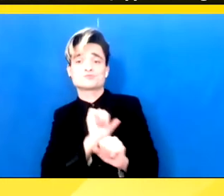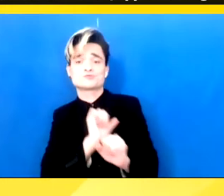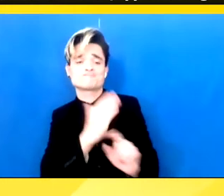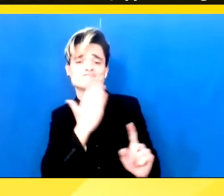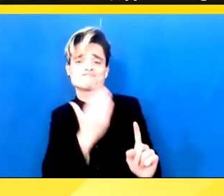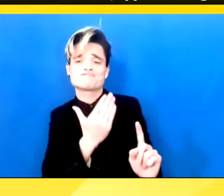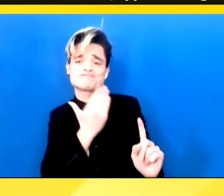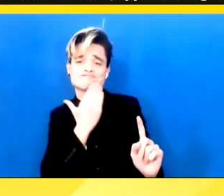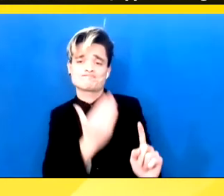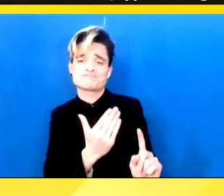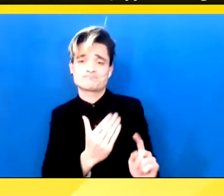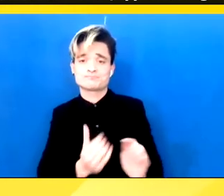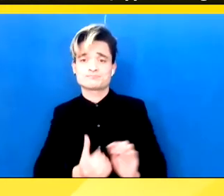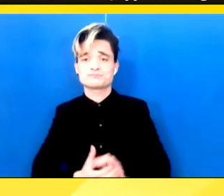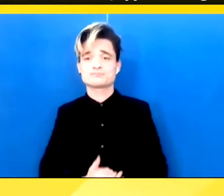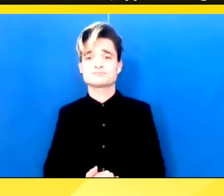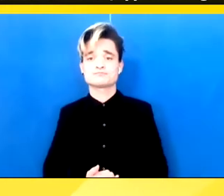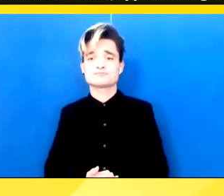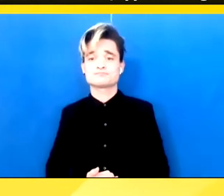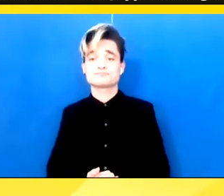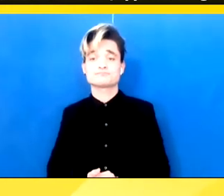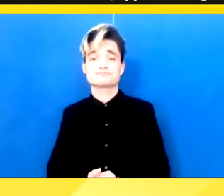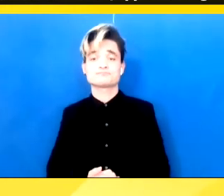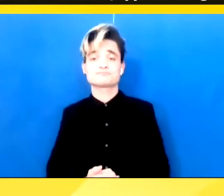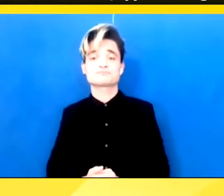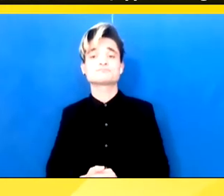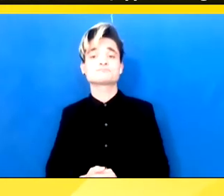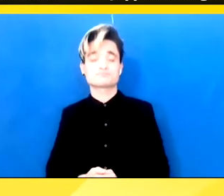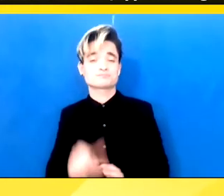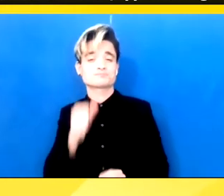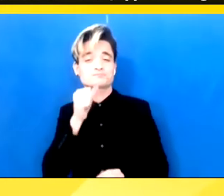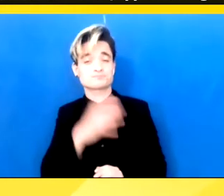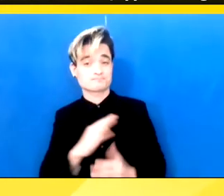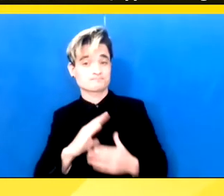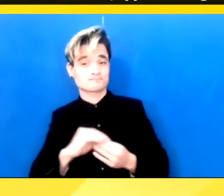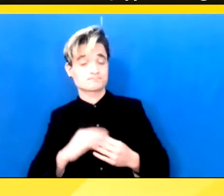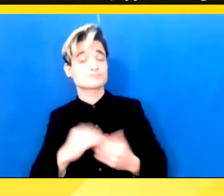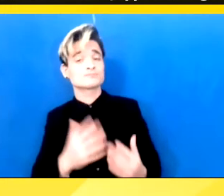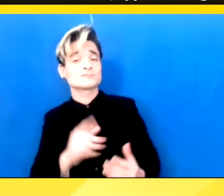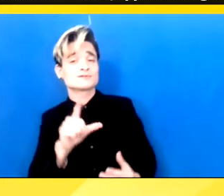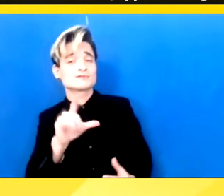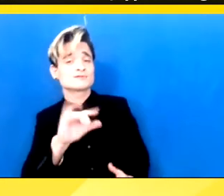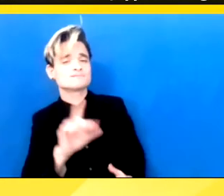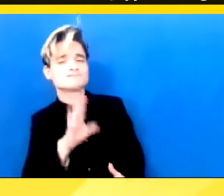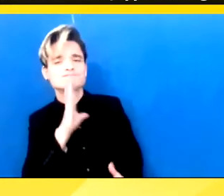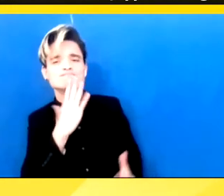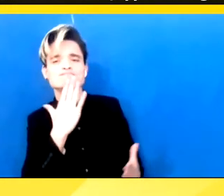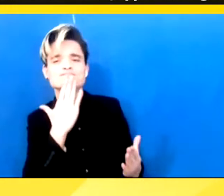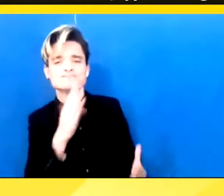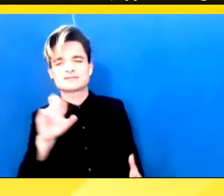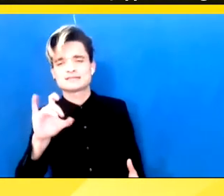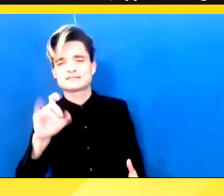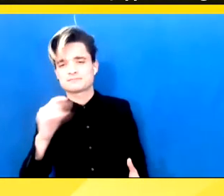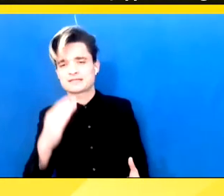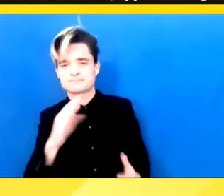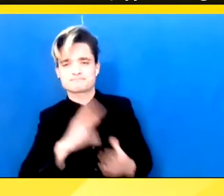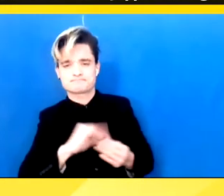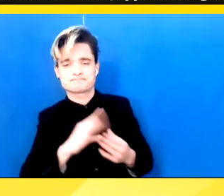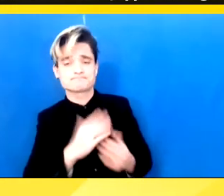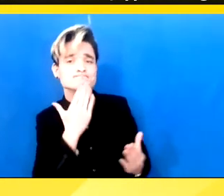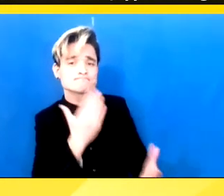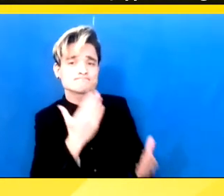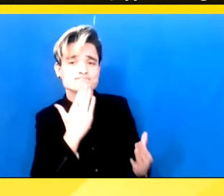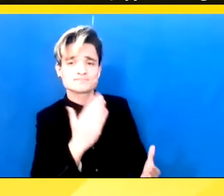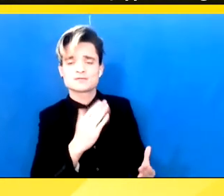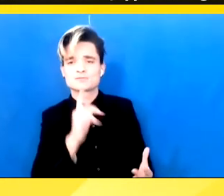From Liz to Liz. Okay. I don't know about you all, but I'm fired up and ready to go. And kind of like wish I could be there in Bessemer with